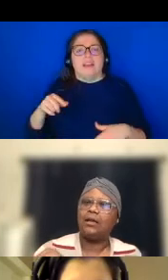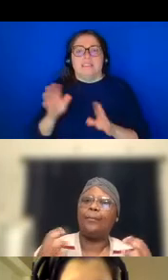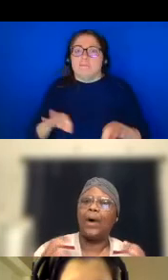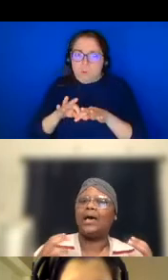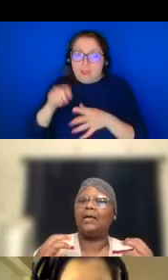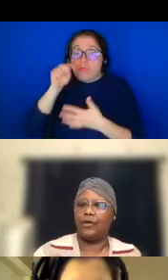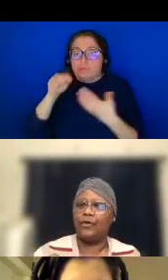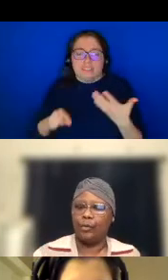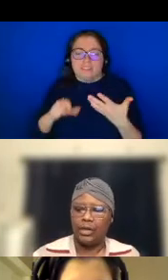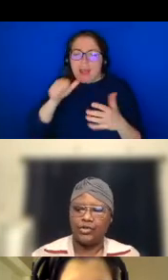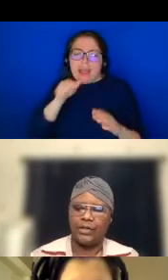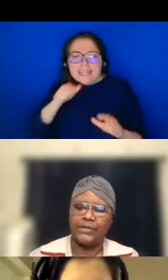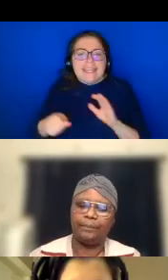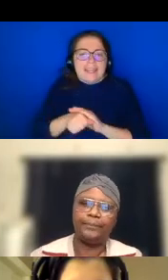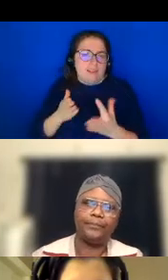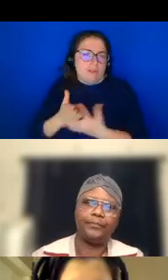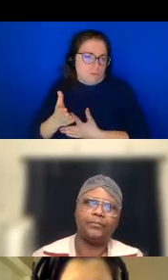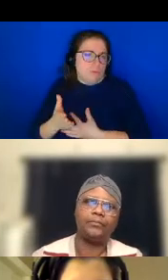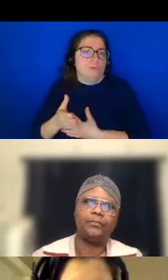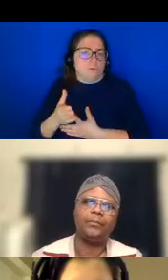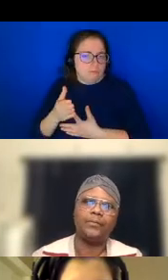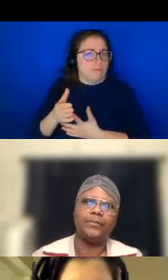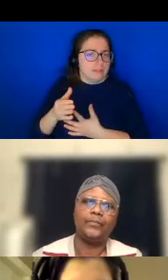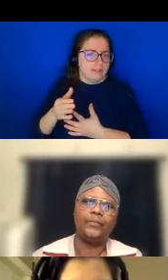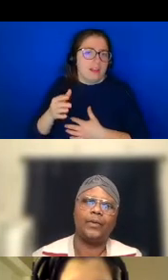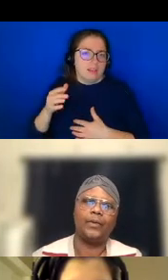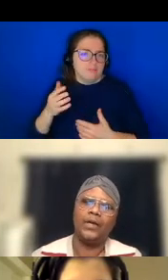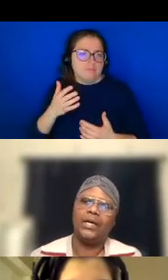hidden by the thermal injuries.